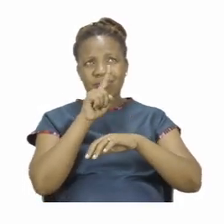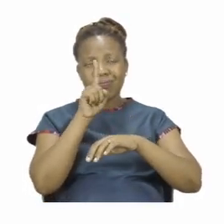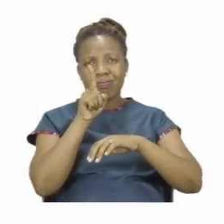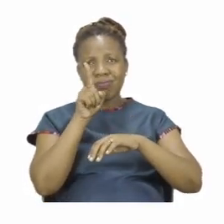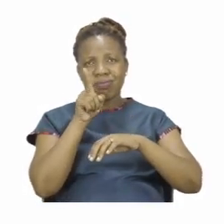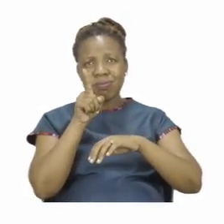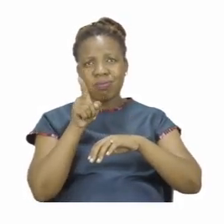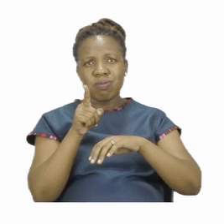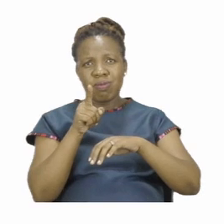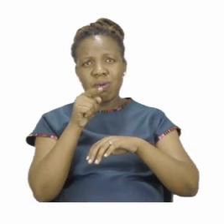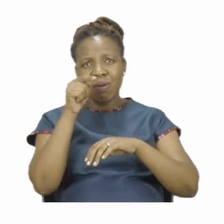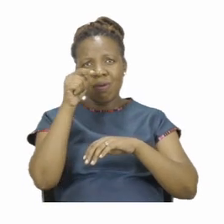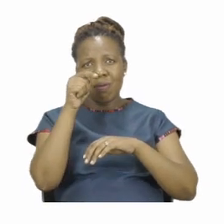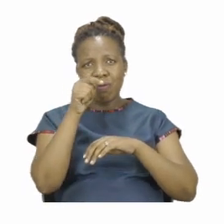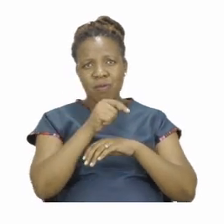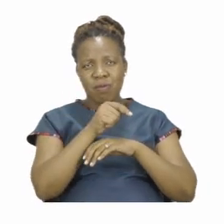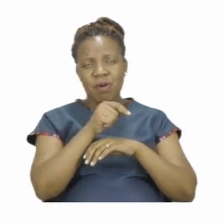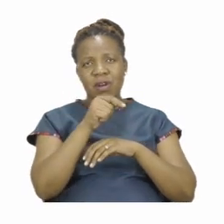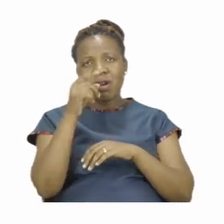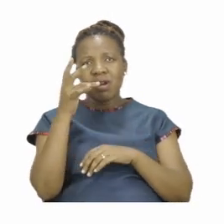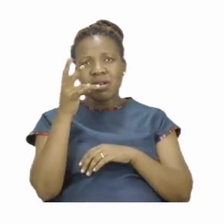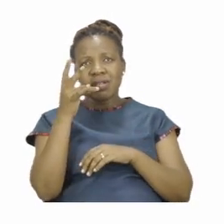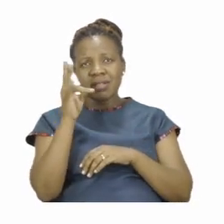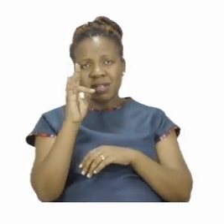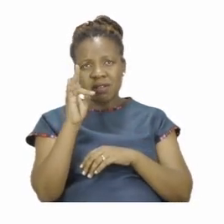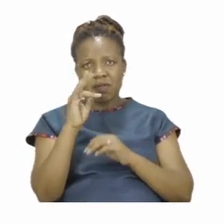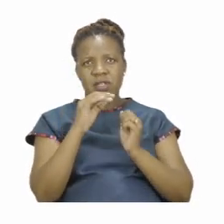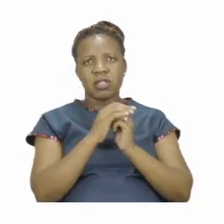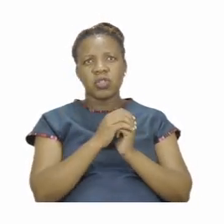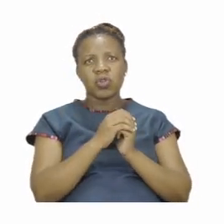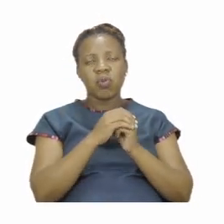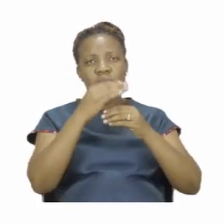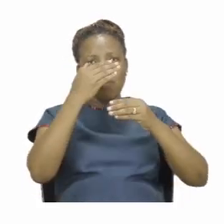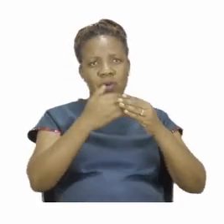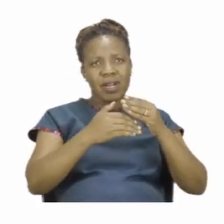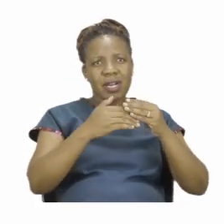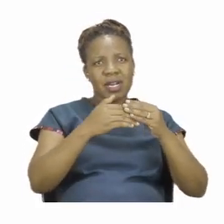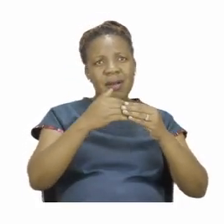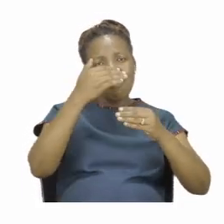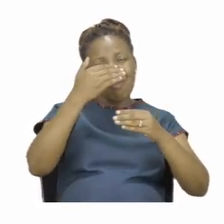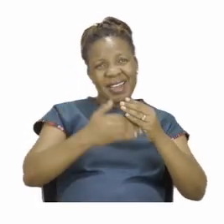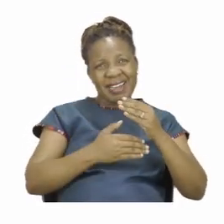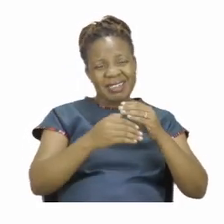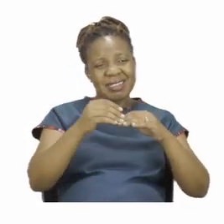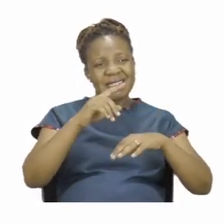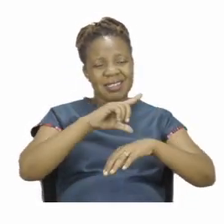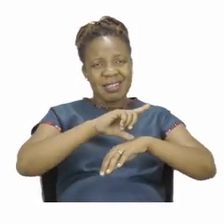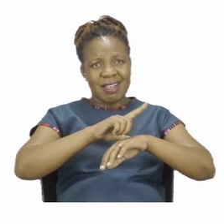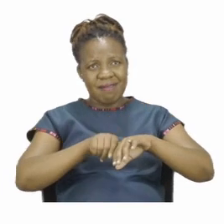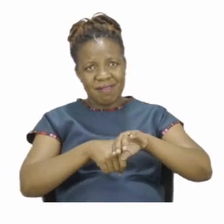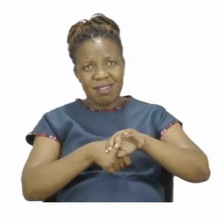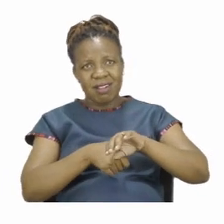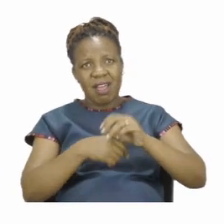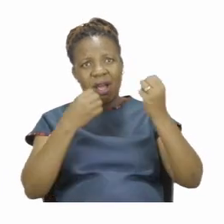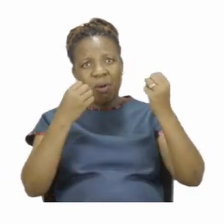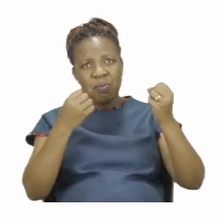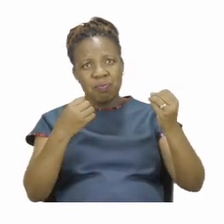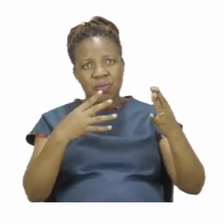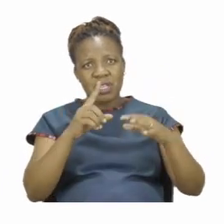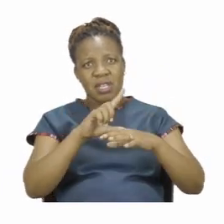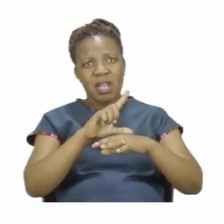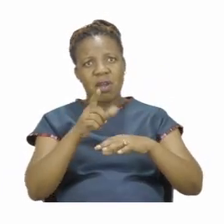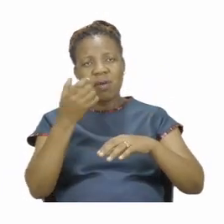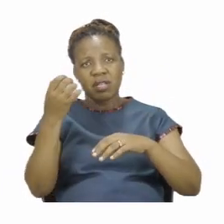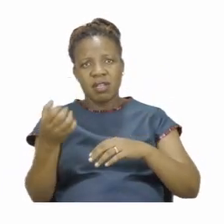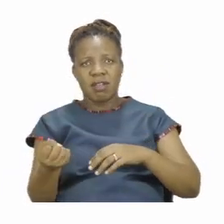passed are 5. Because I think this one is very easy, I'm going to let you do it by yourselves. So take your